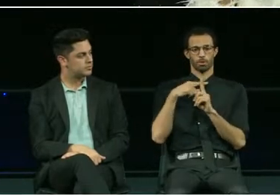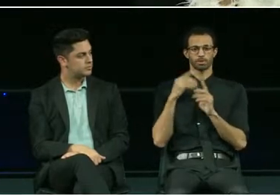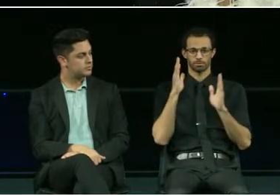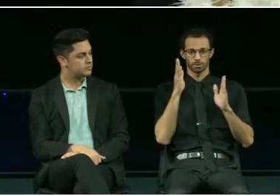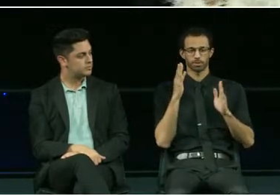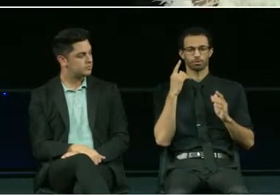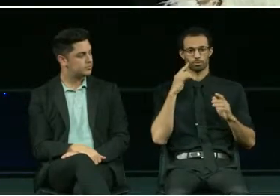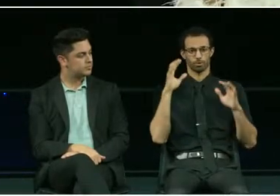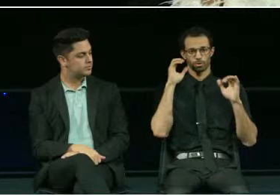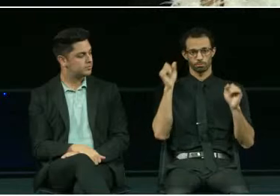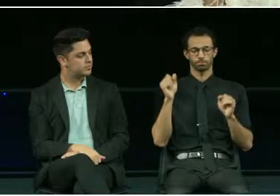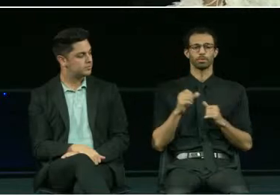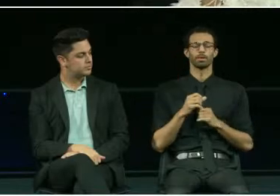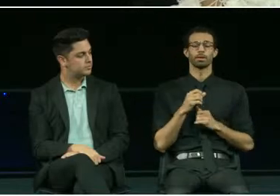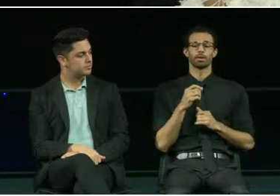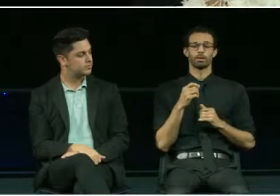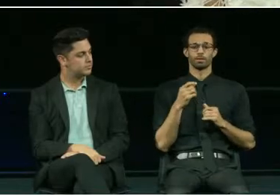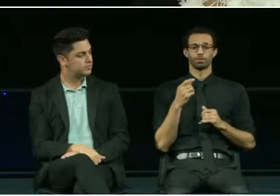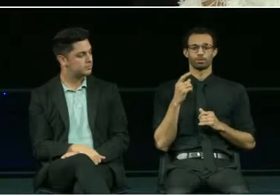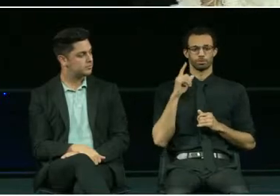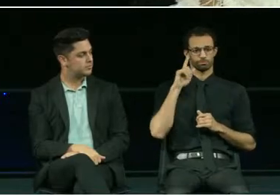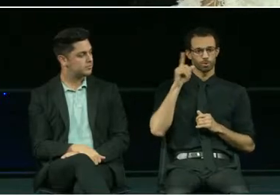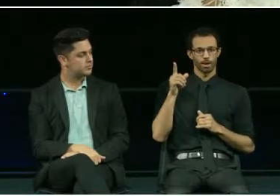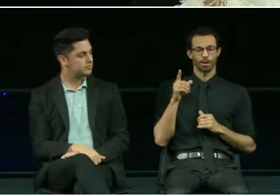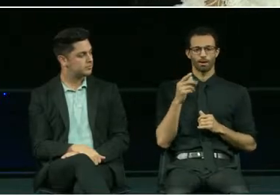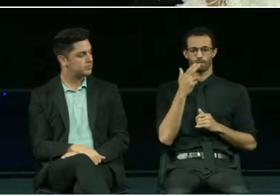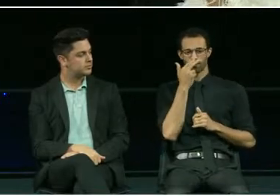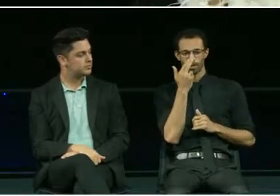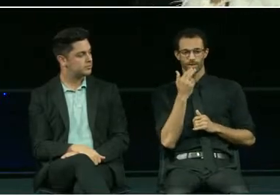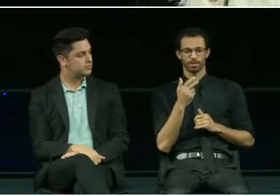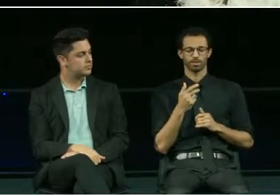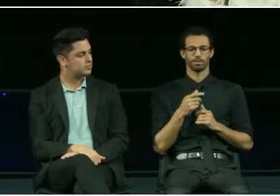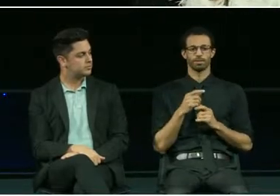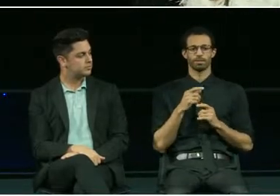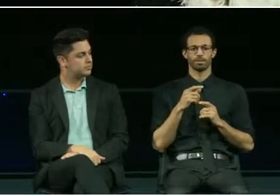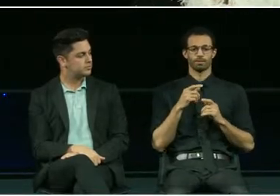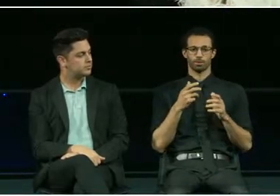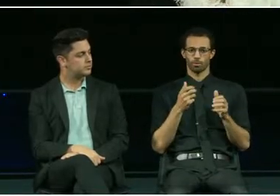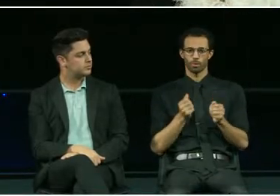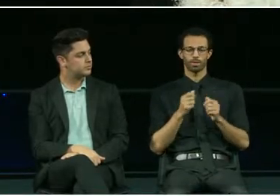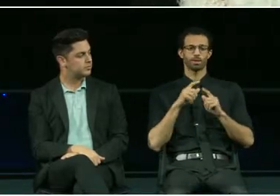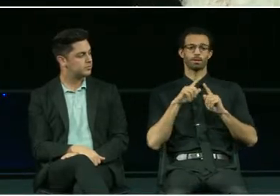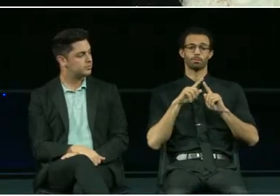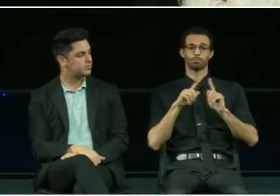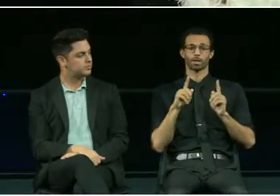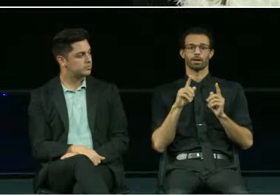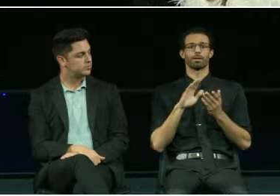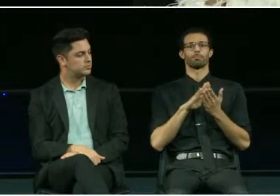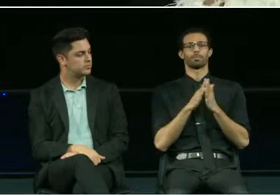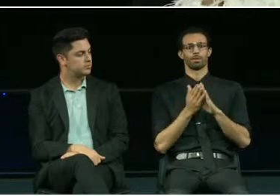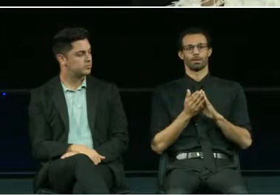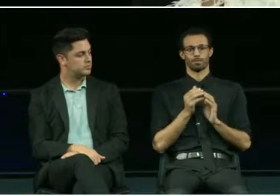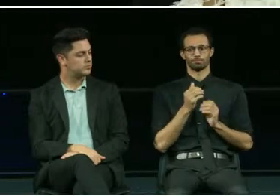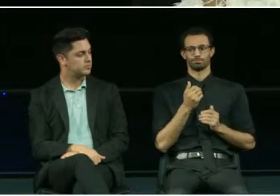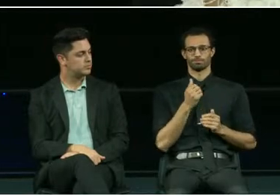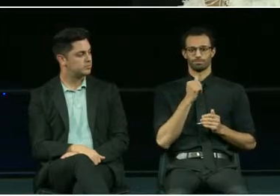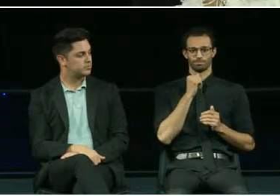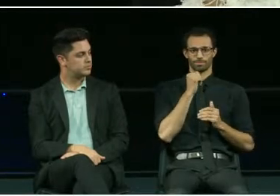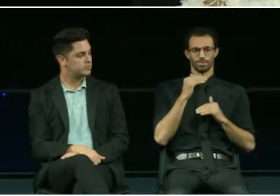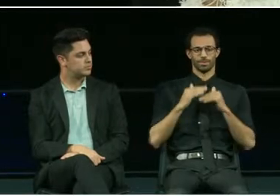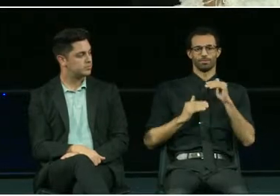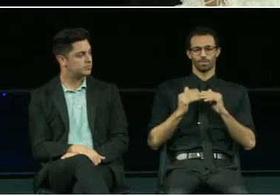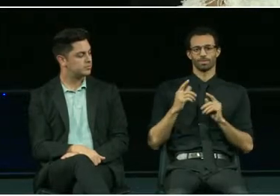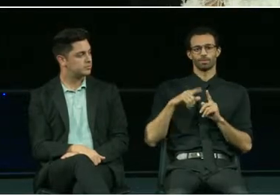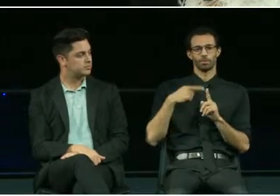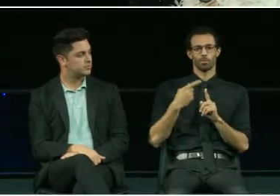she was funny, and she was quick. But then she really became extremely inconvenient once she started to know what was going